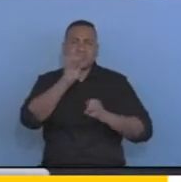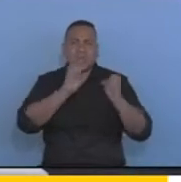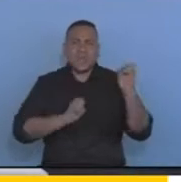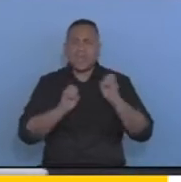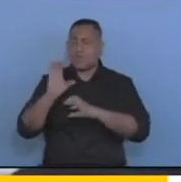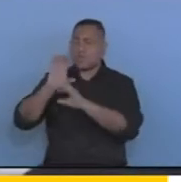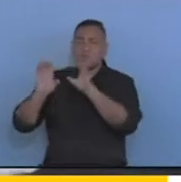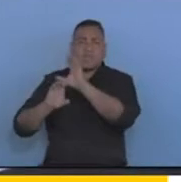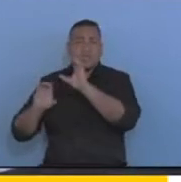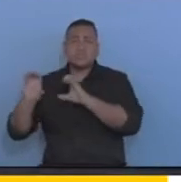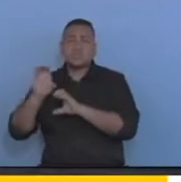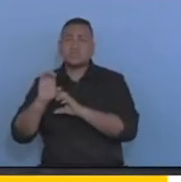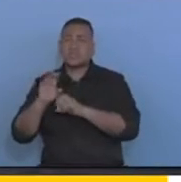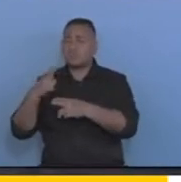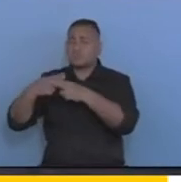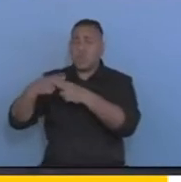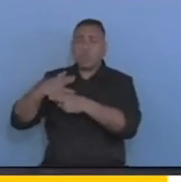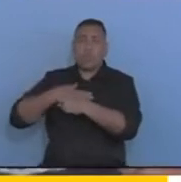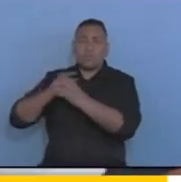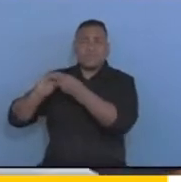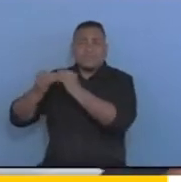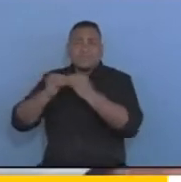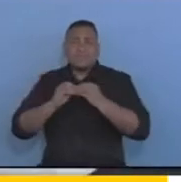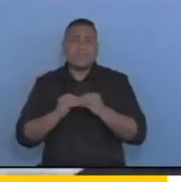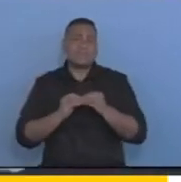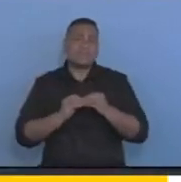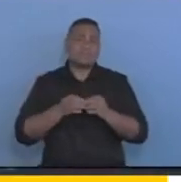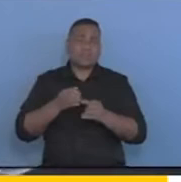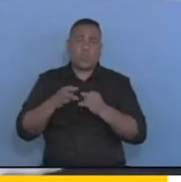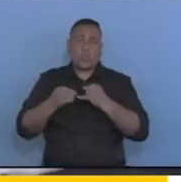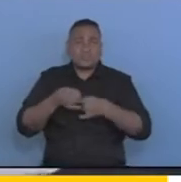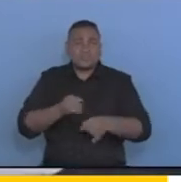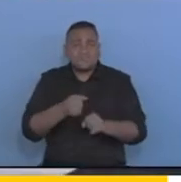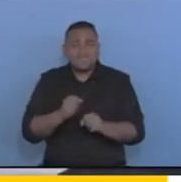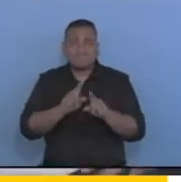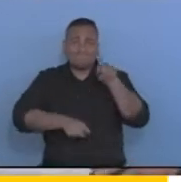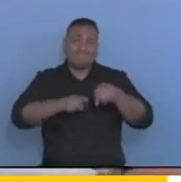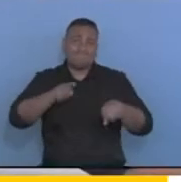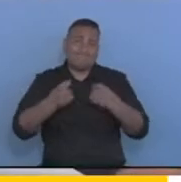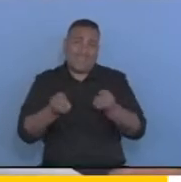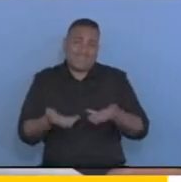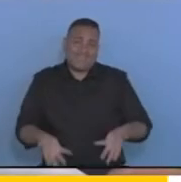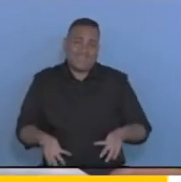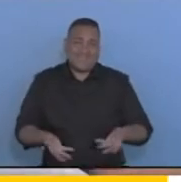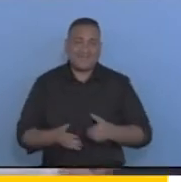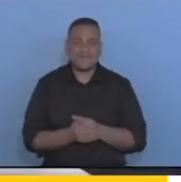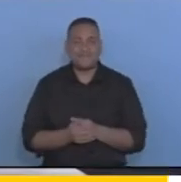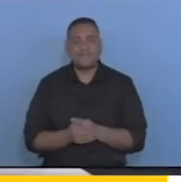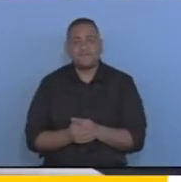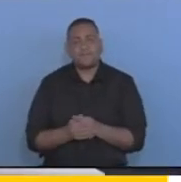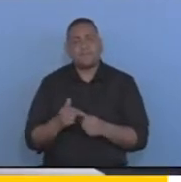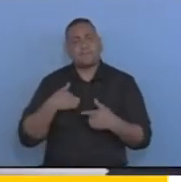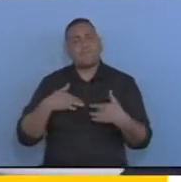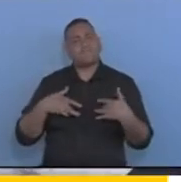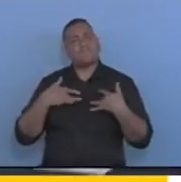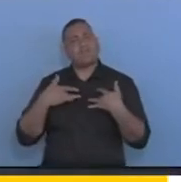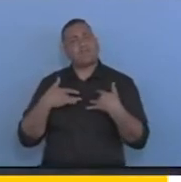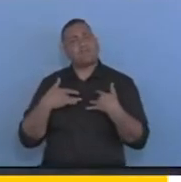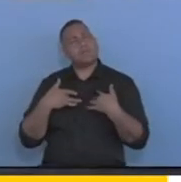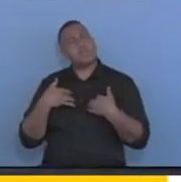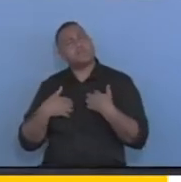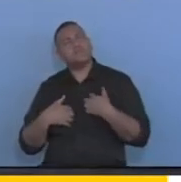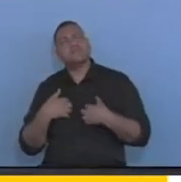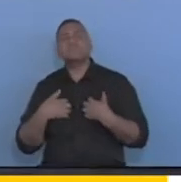looking forward to talking about that, because that is quite insightful. It really, really, really is. Let me ask you this, in terms